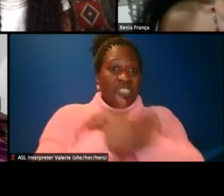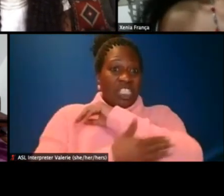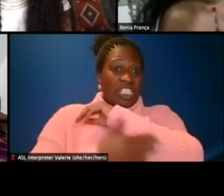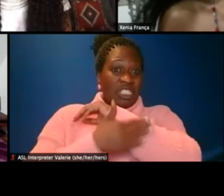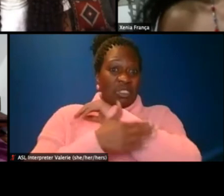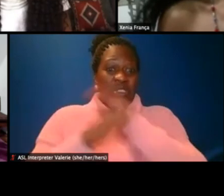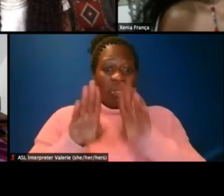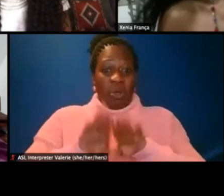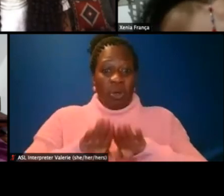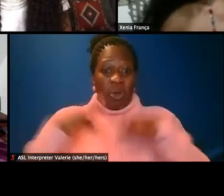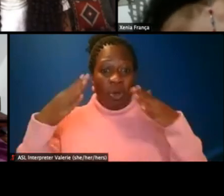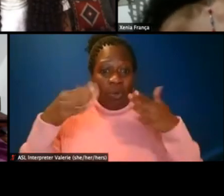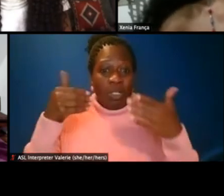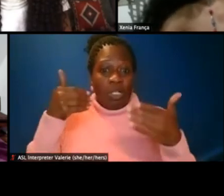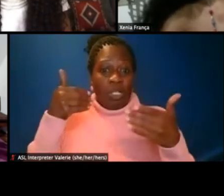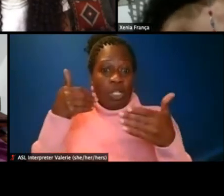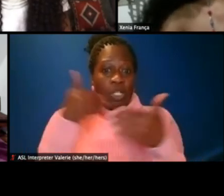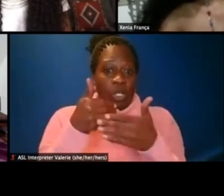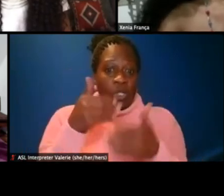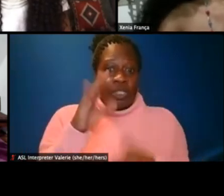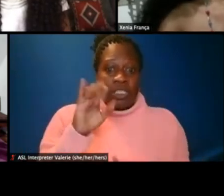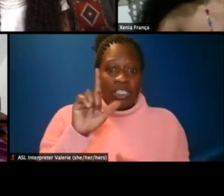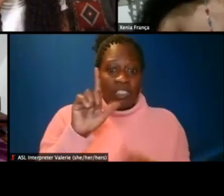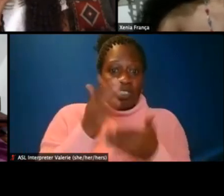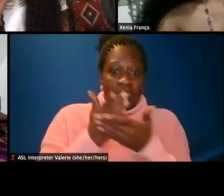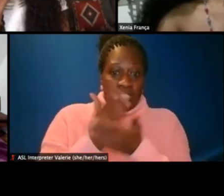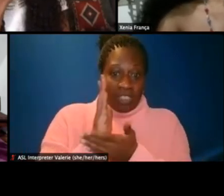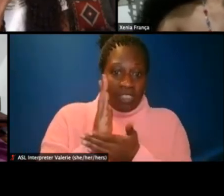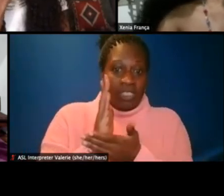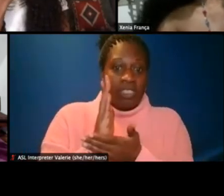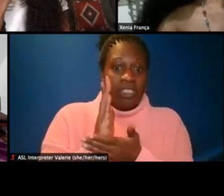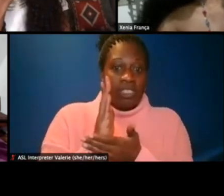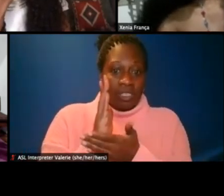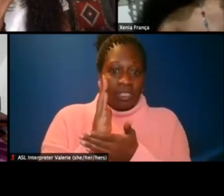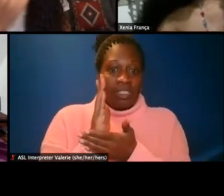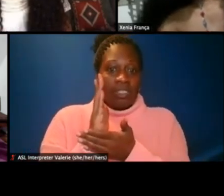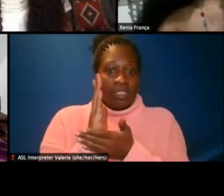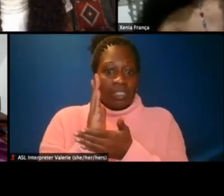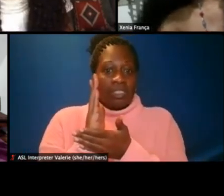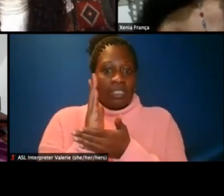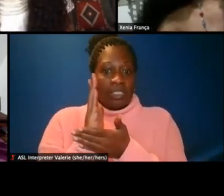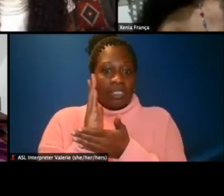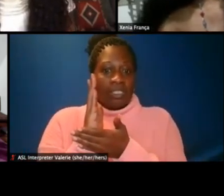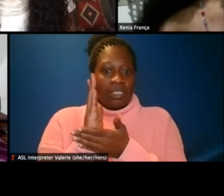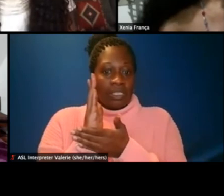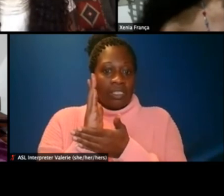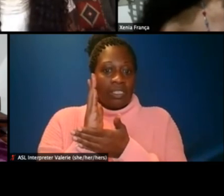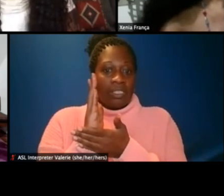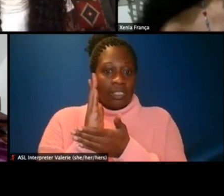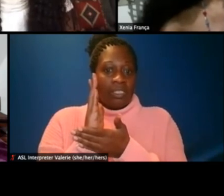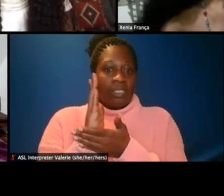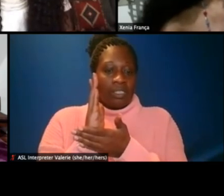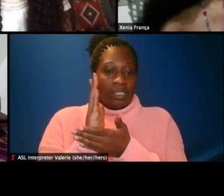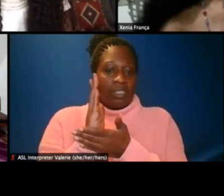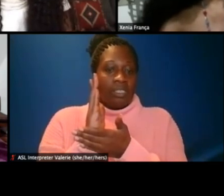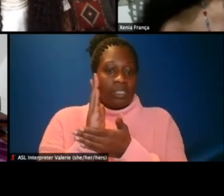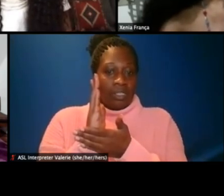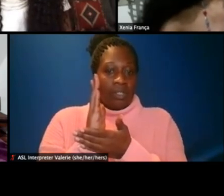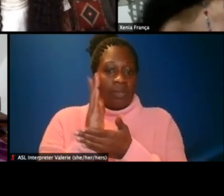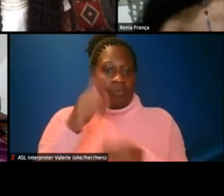opened post-civil rights era, post-Black power era. And they